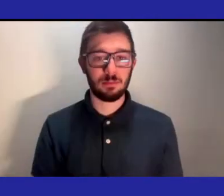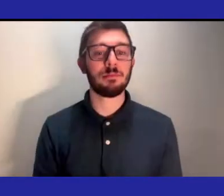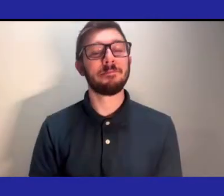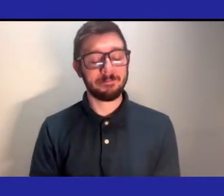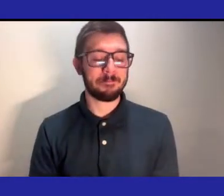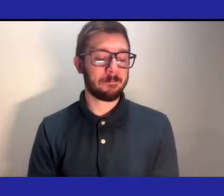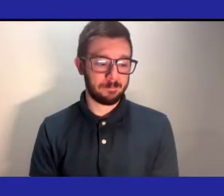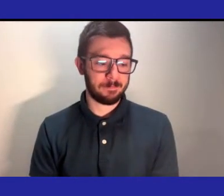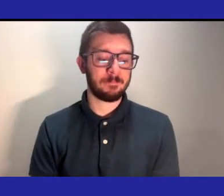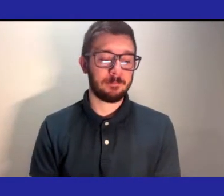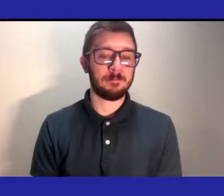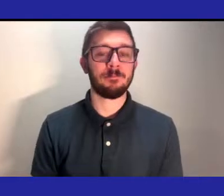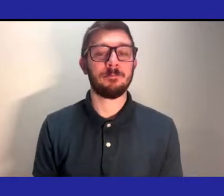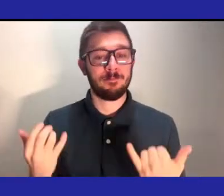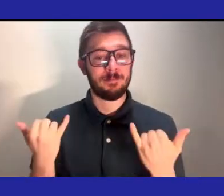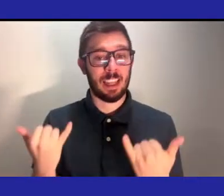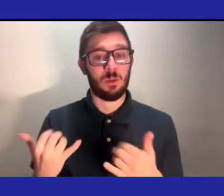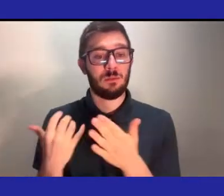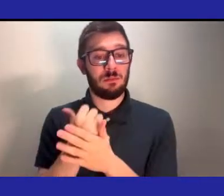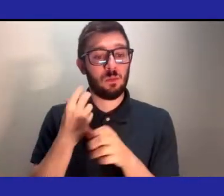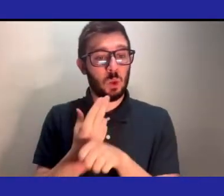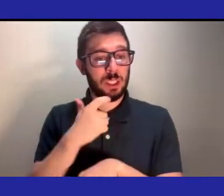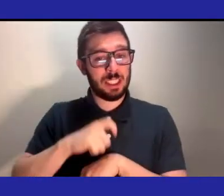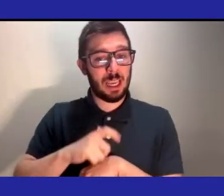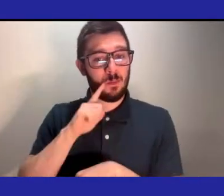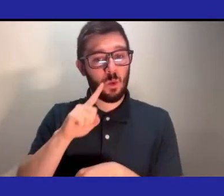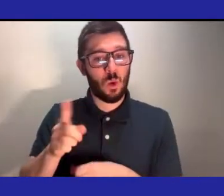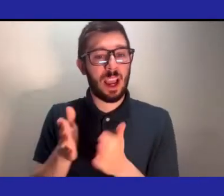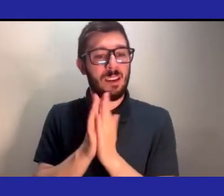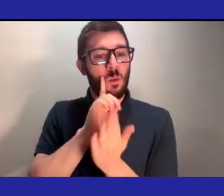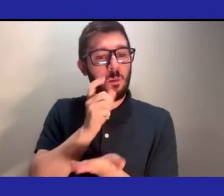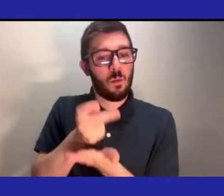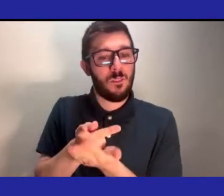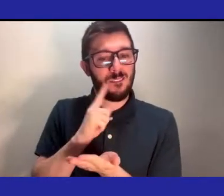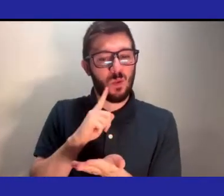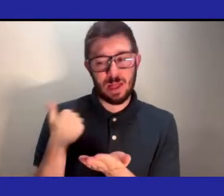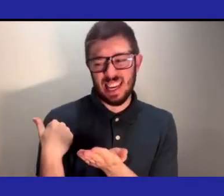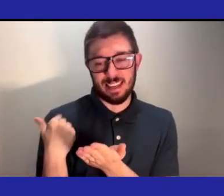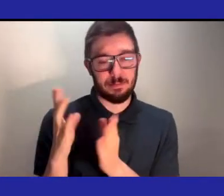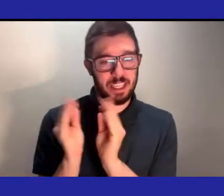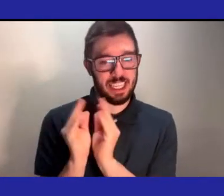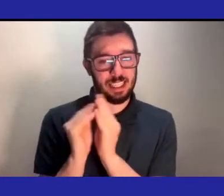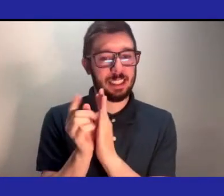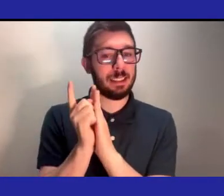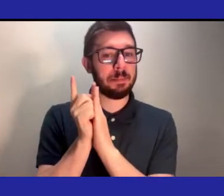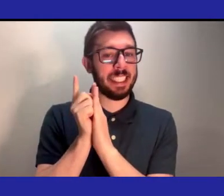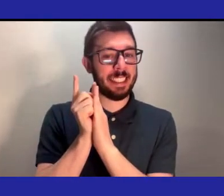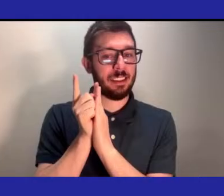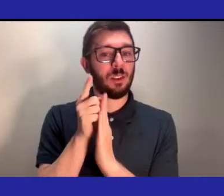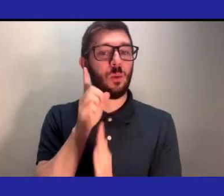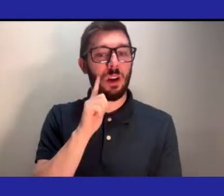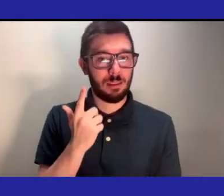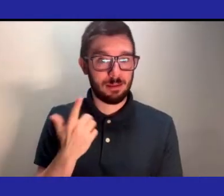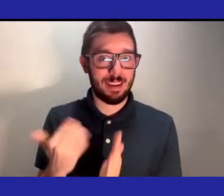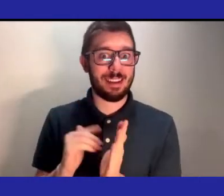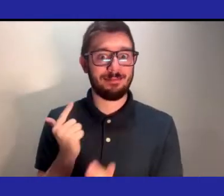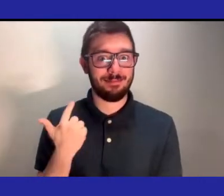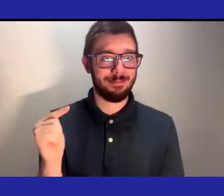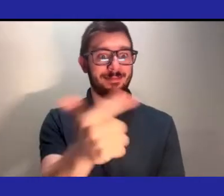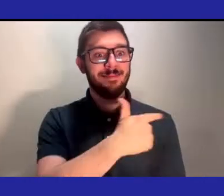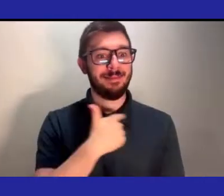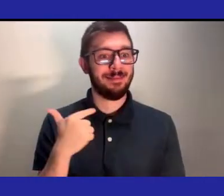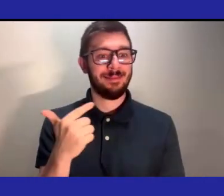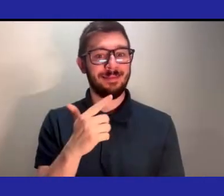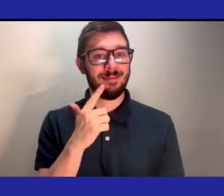could use this time to ask for approval for the minutes of the last meeting. So I'm going to go around again. Proof.